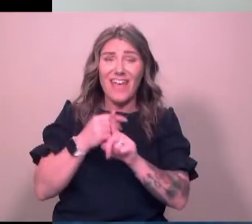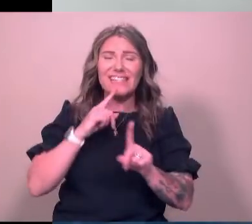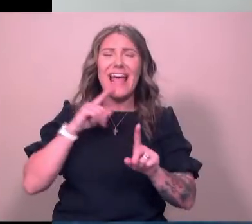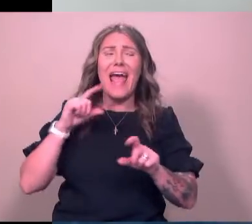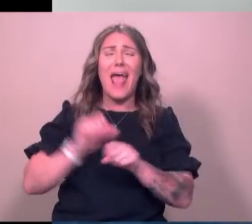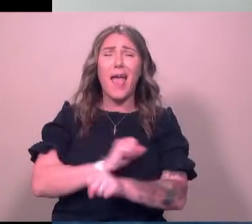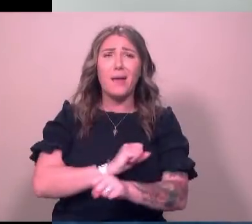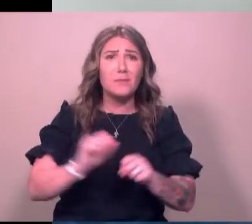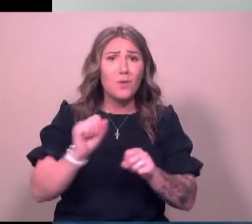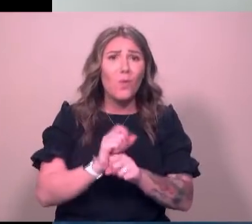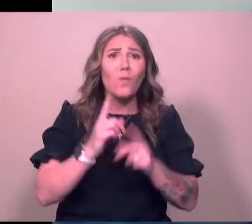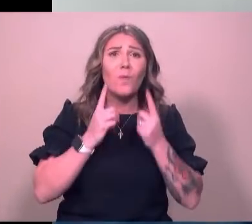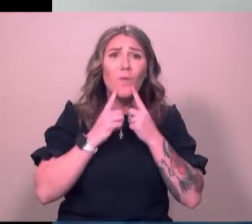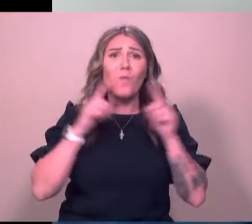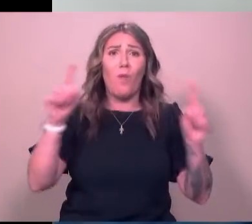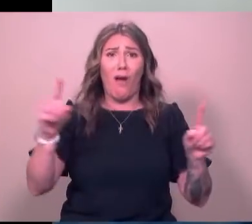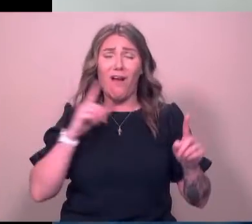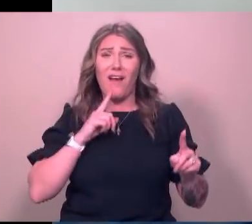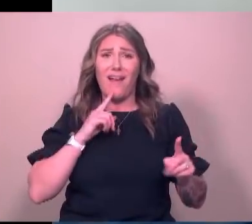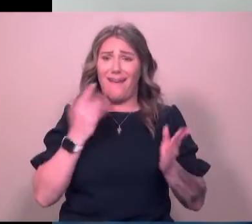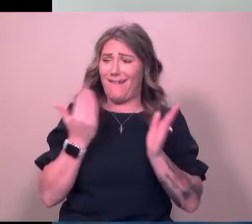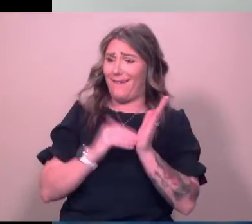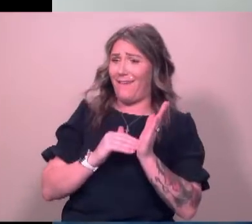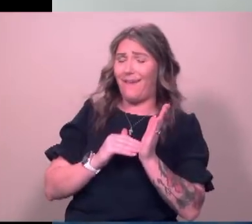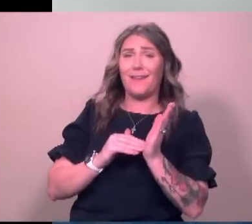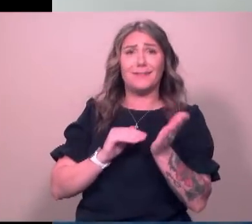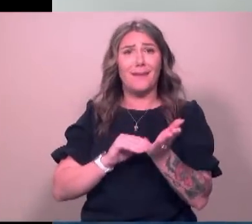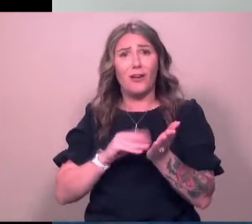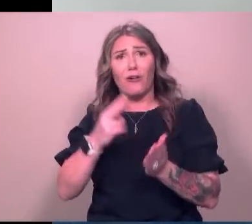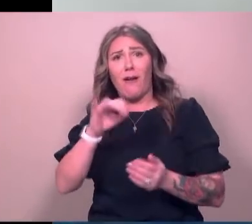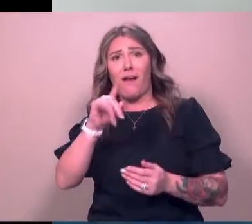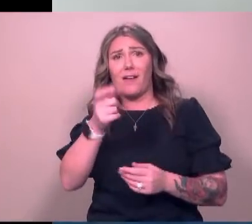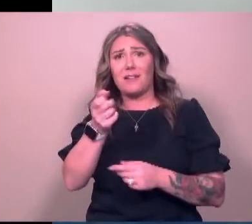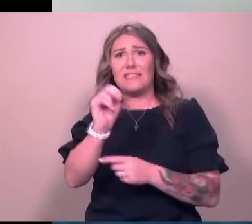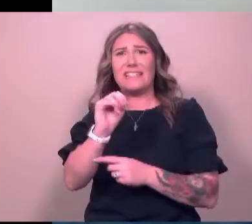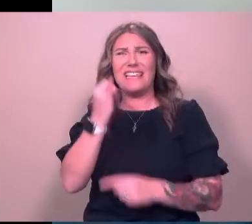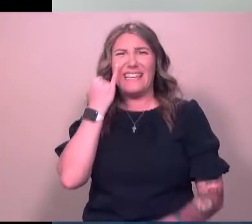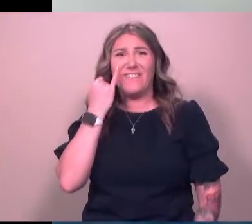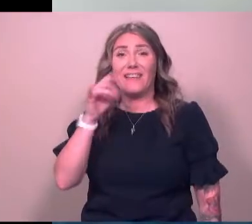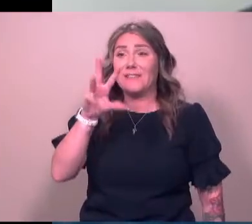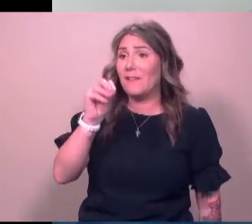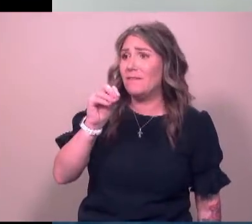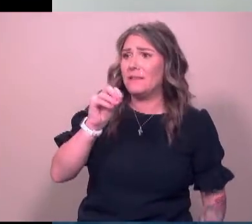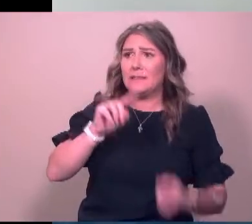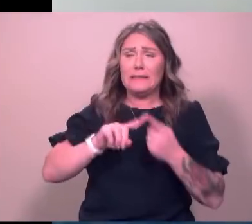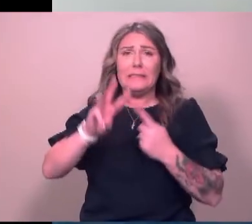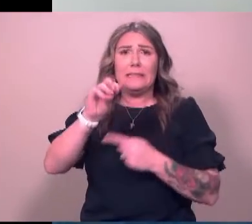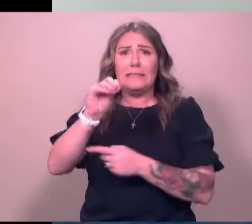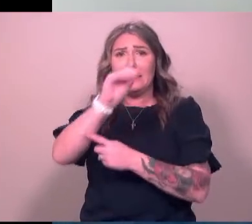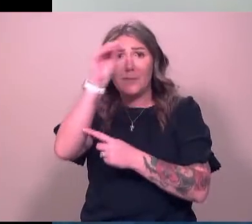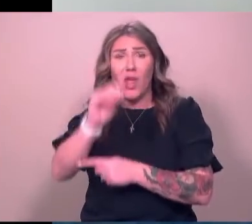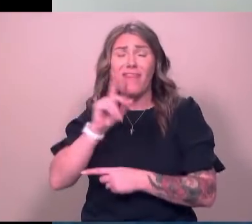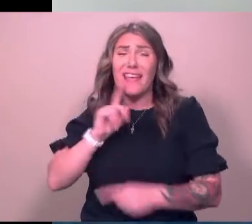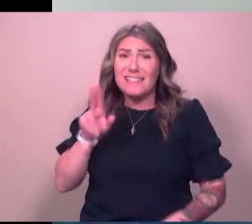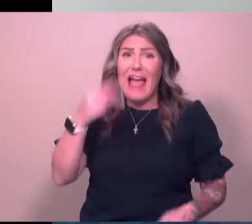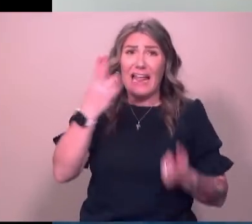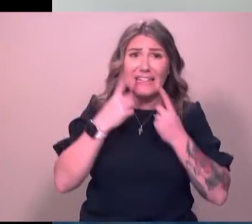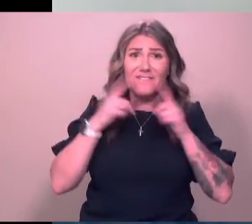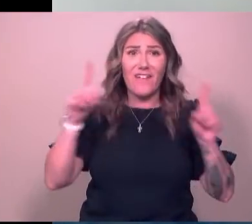work. I mean, again, as Dr. Hawkins said, even if it's 50, 60%, that is highly effective,